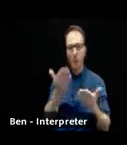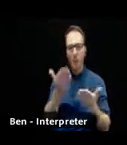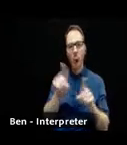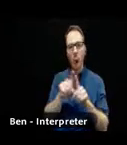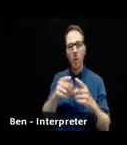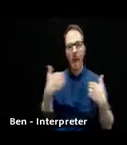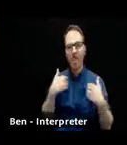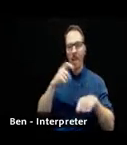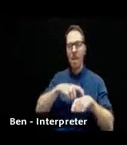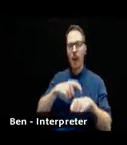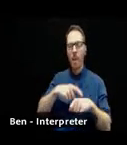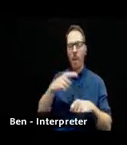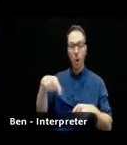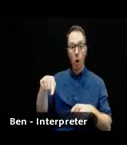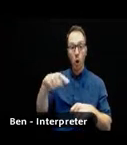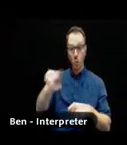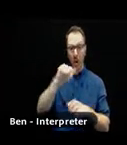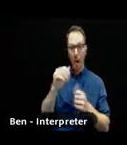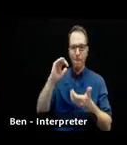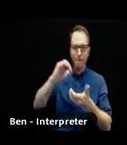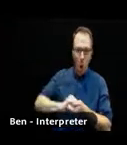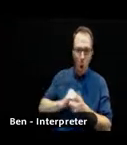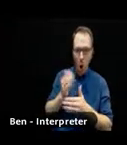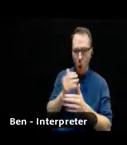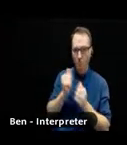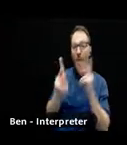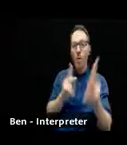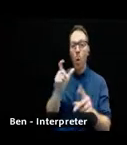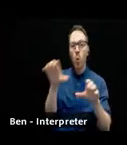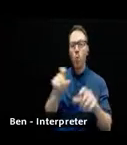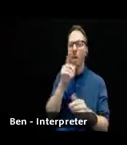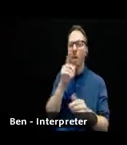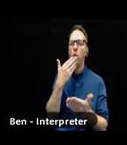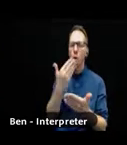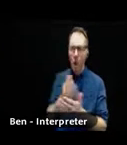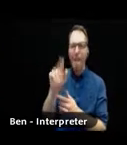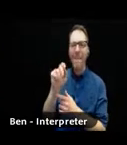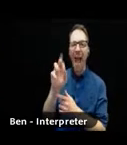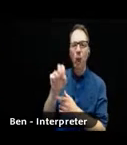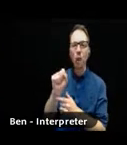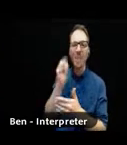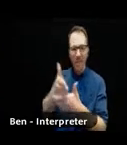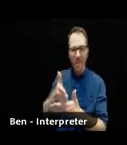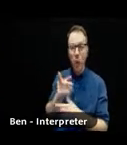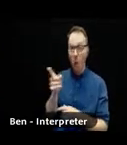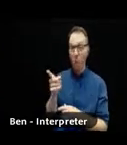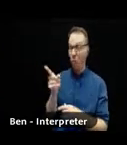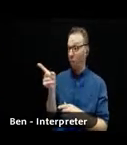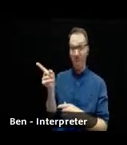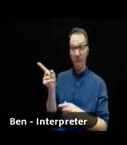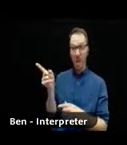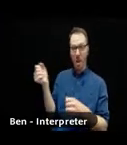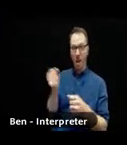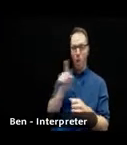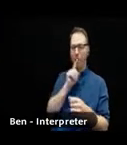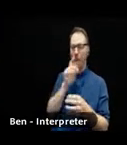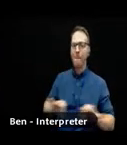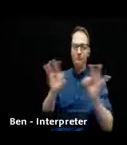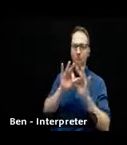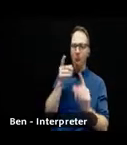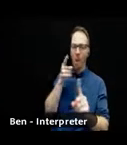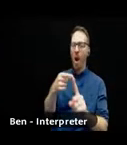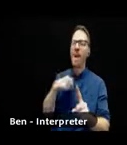times when you partner with folks who do really good batters intervention on this, and that they are your really important point I didn't